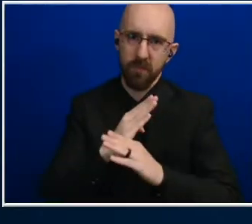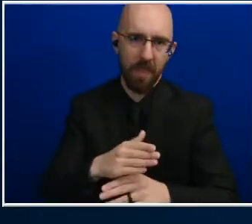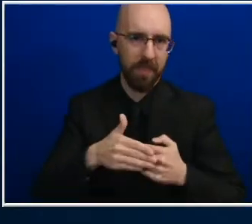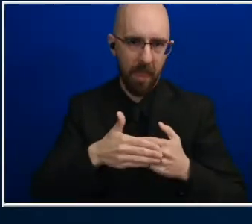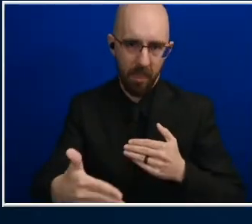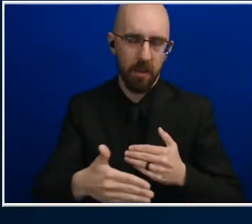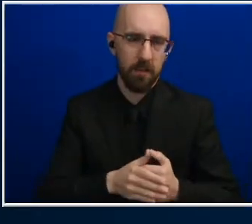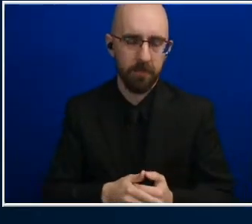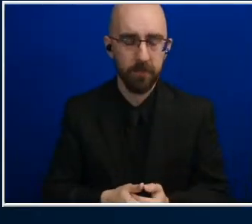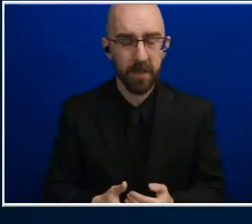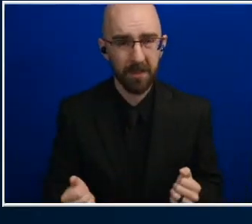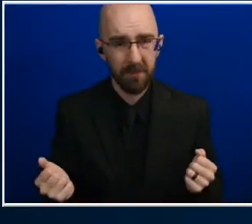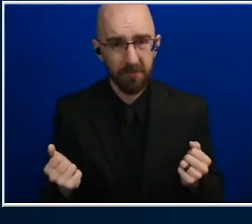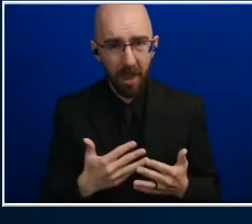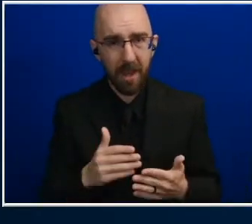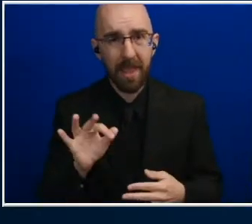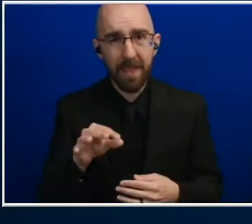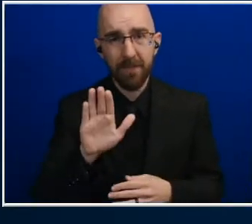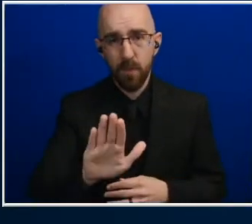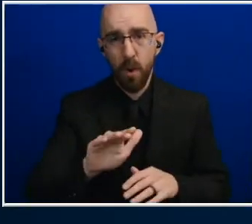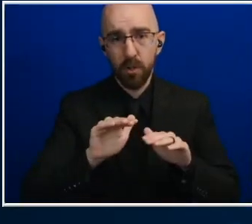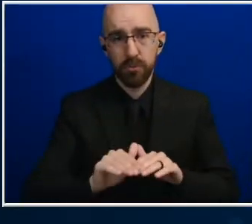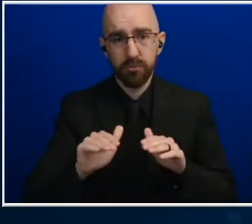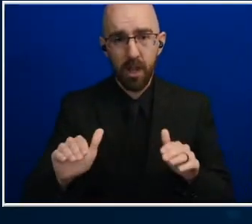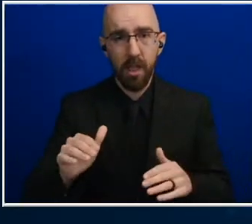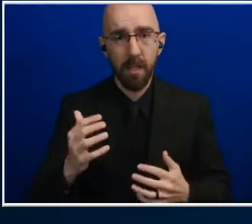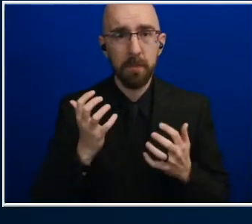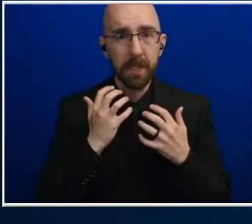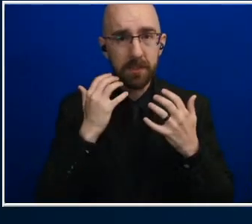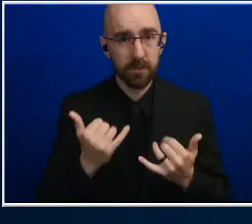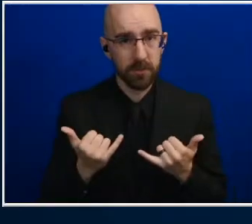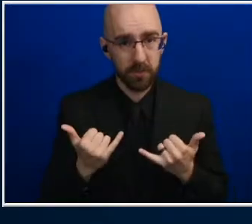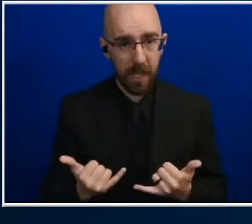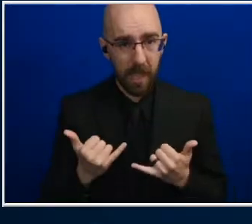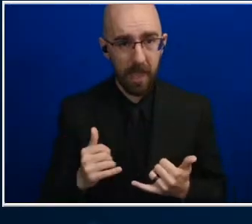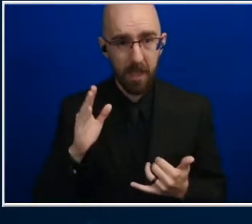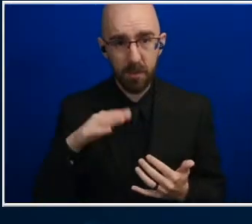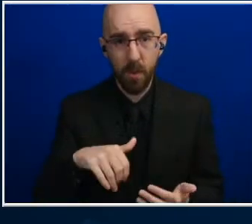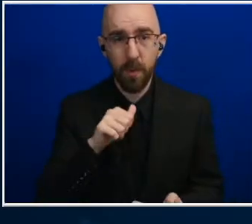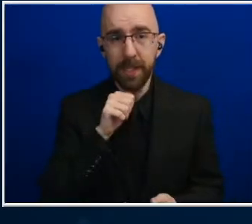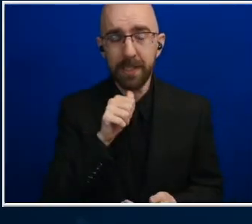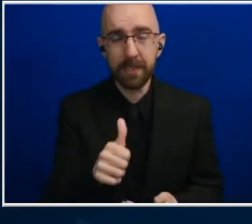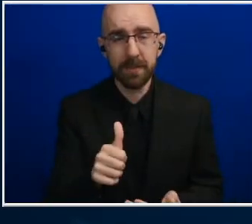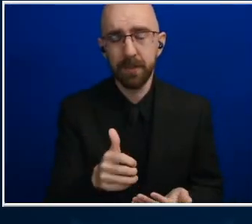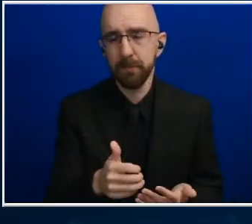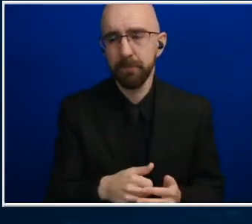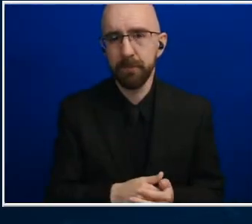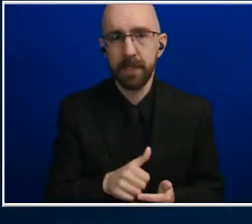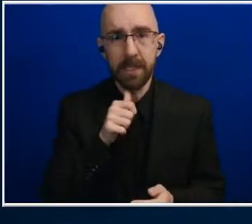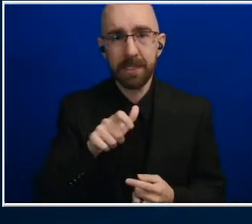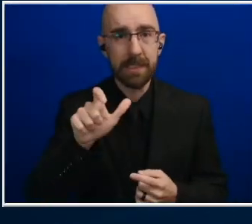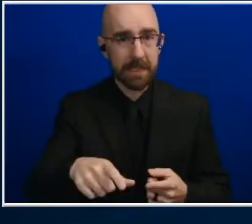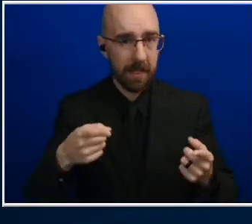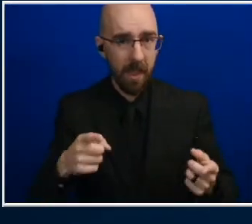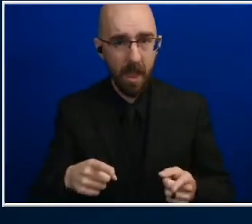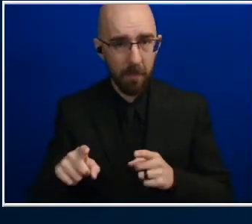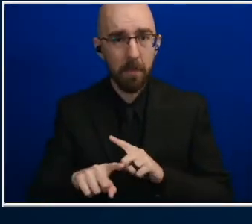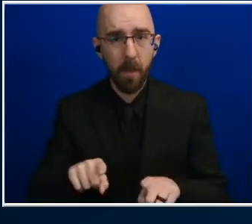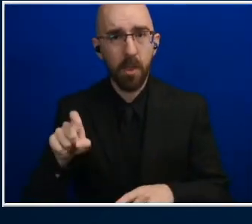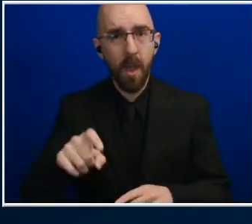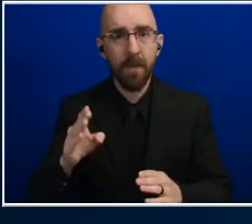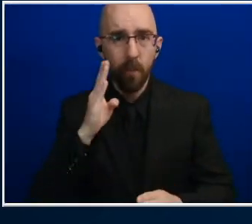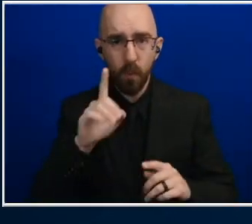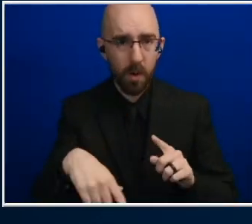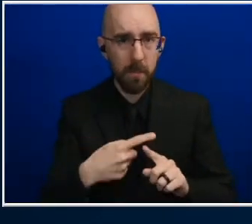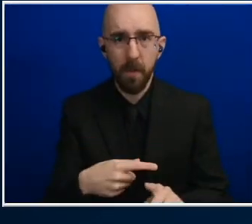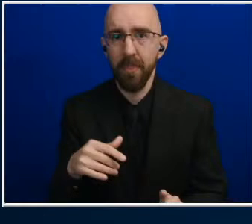frightening if your child is getting measles today? It doesn't need to happen, but you have to worry about that if your kid